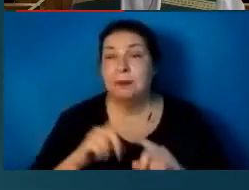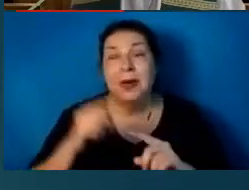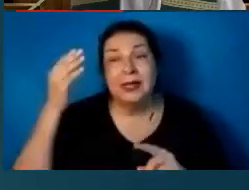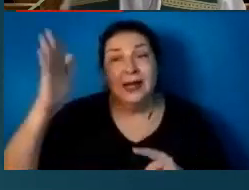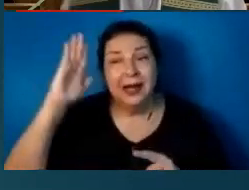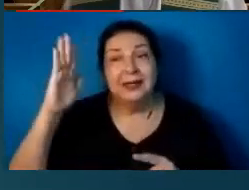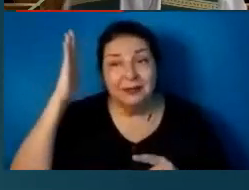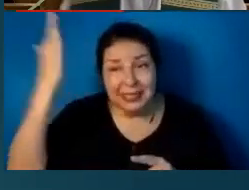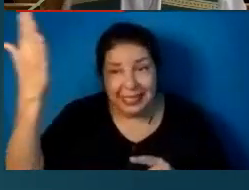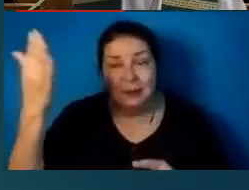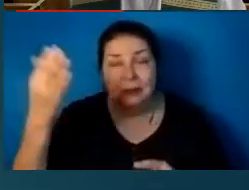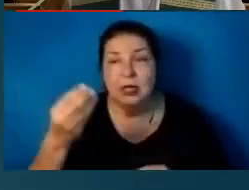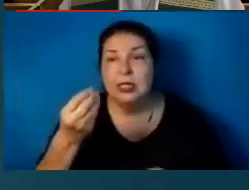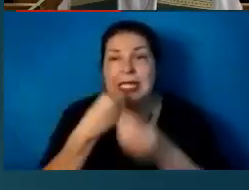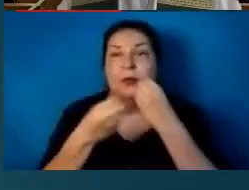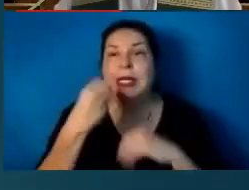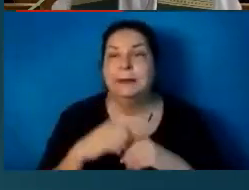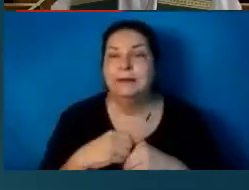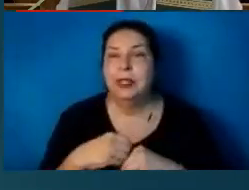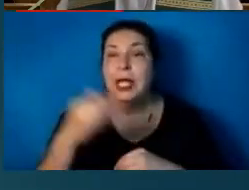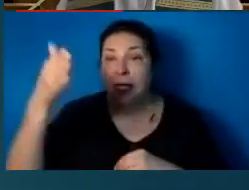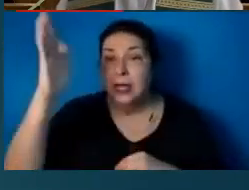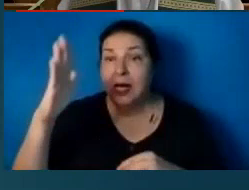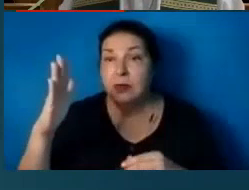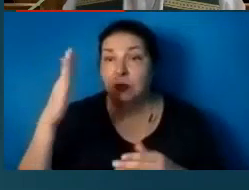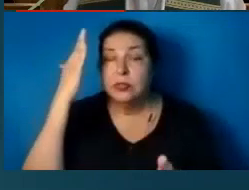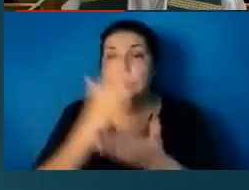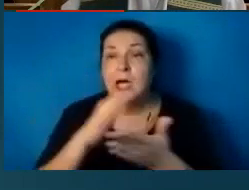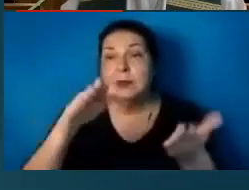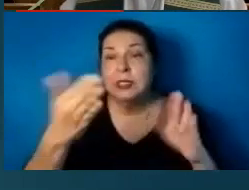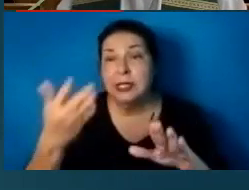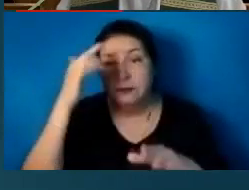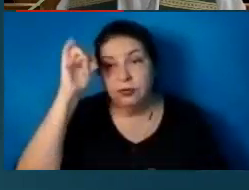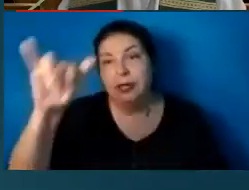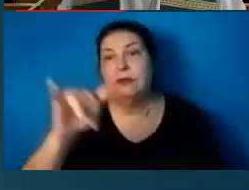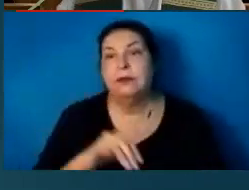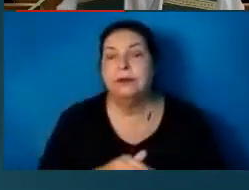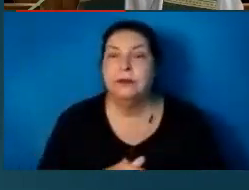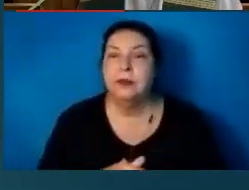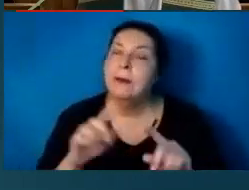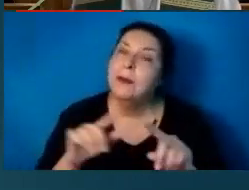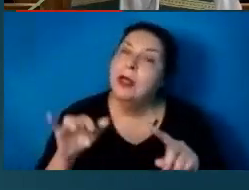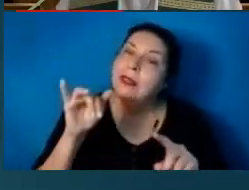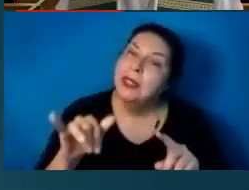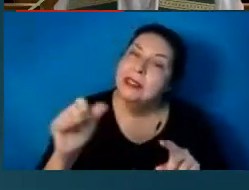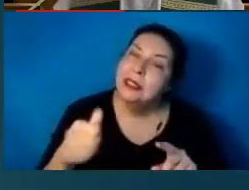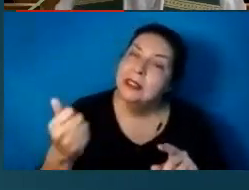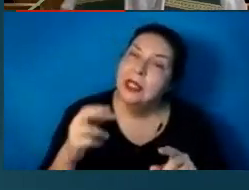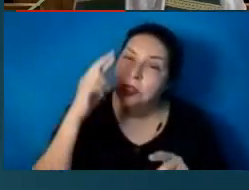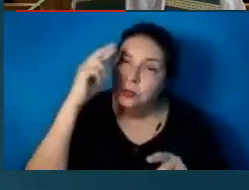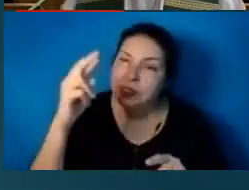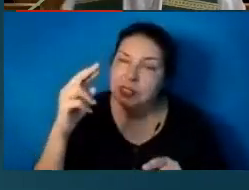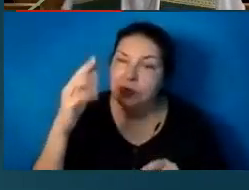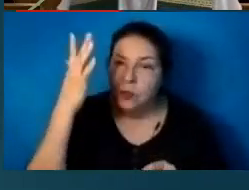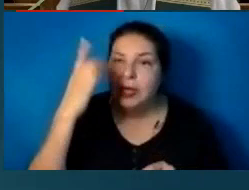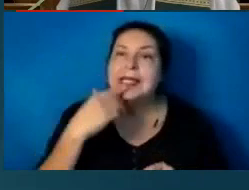bring an end to death for all eternity. But that is another reason why I say that the